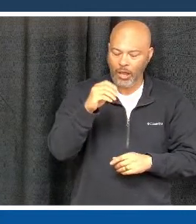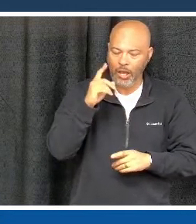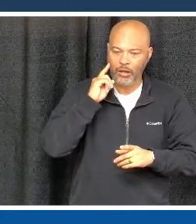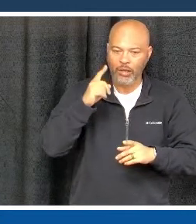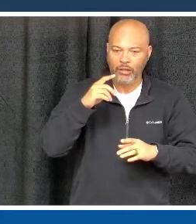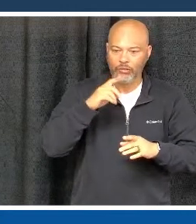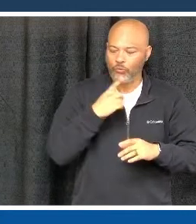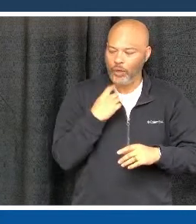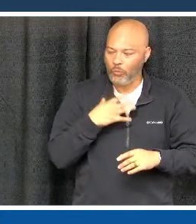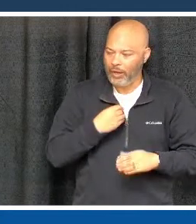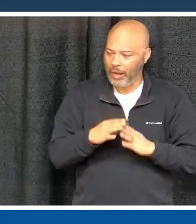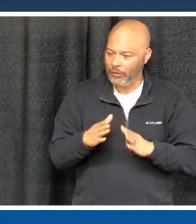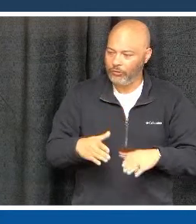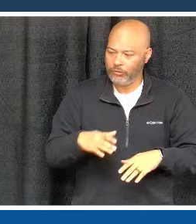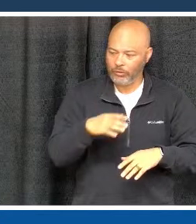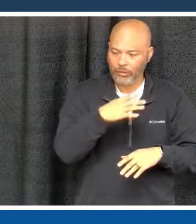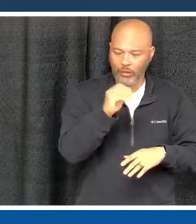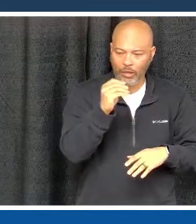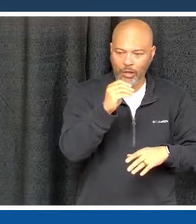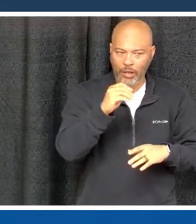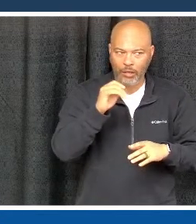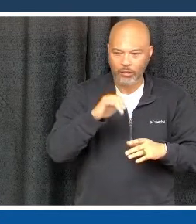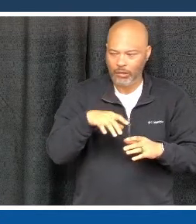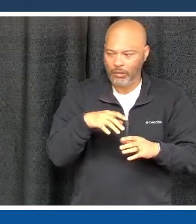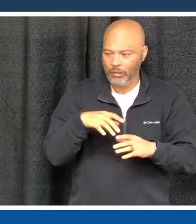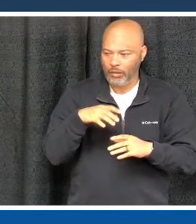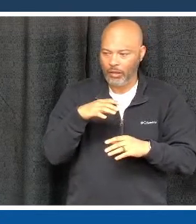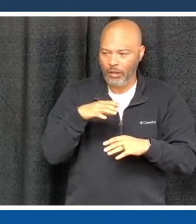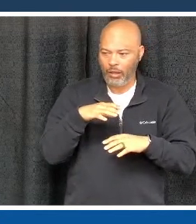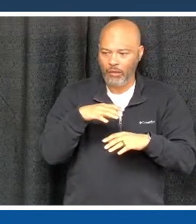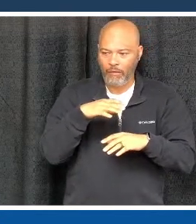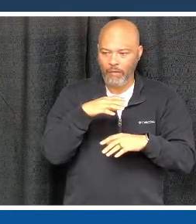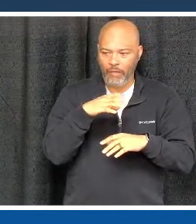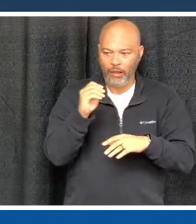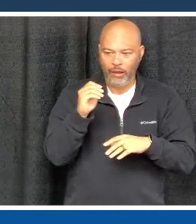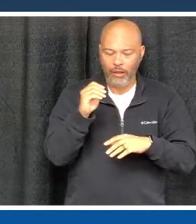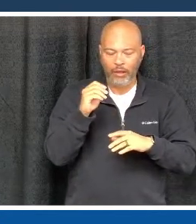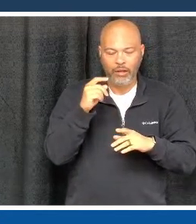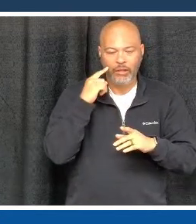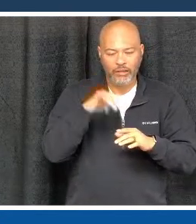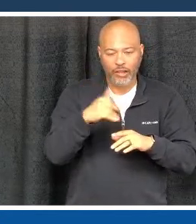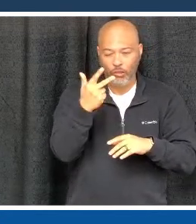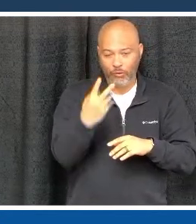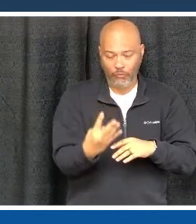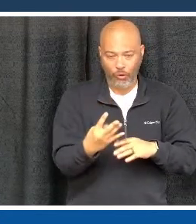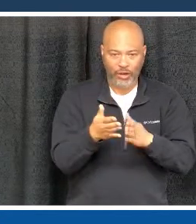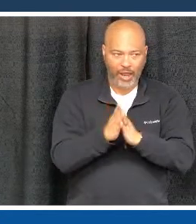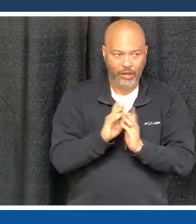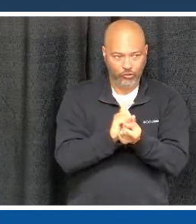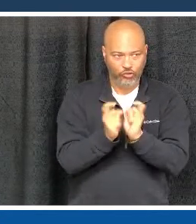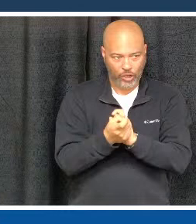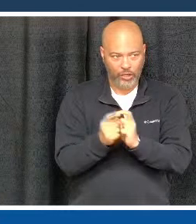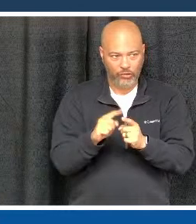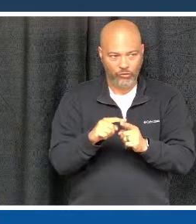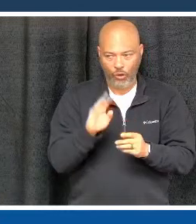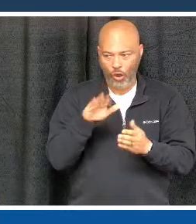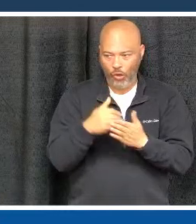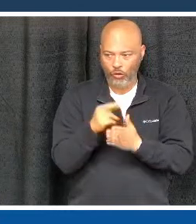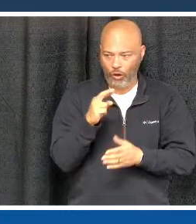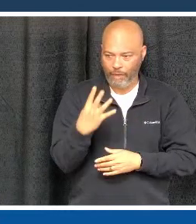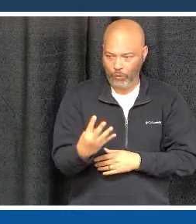to Tynewood Road, is part of the parent parcel. So about 3/4 of it right now being requested to be rezoned all to